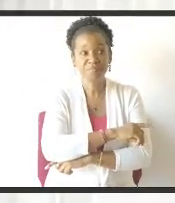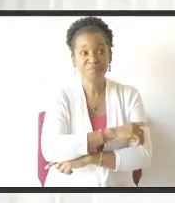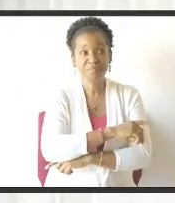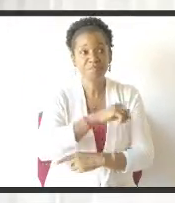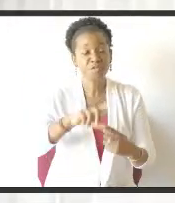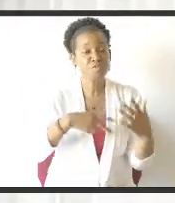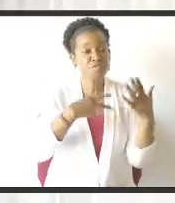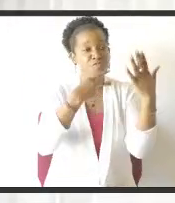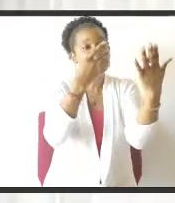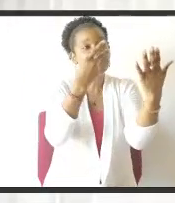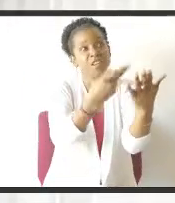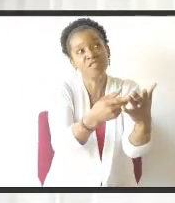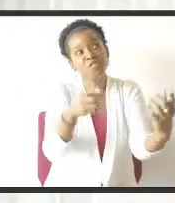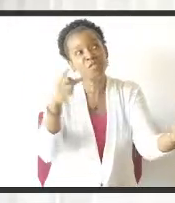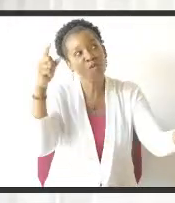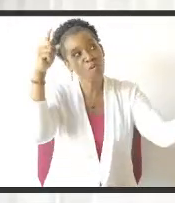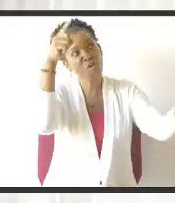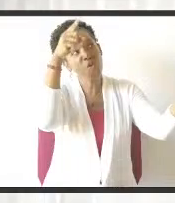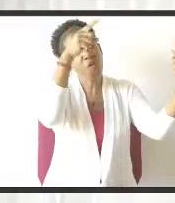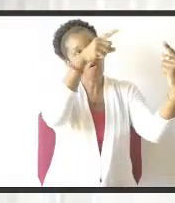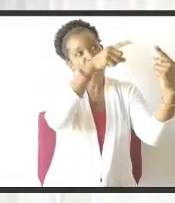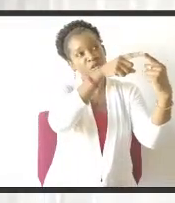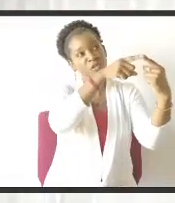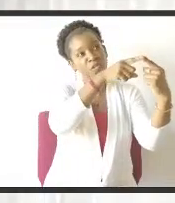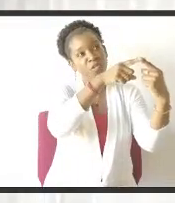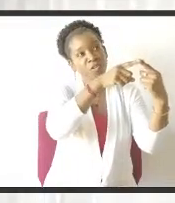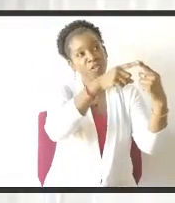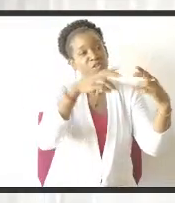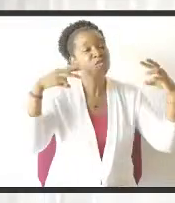without self-discipline,